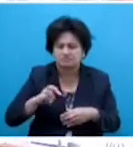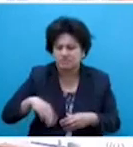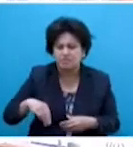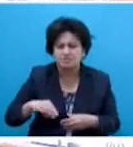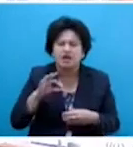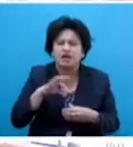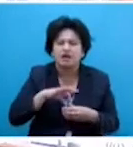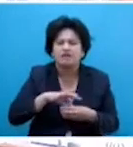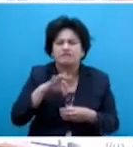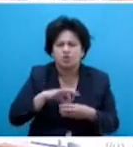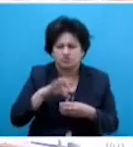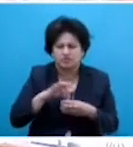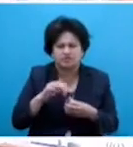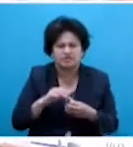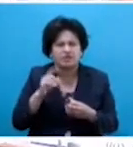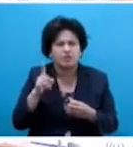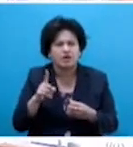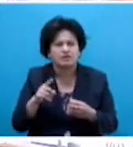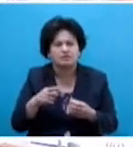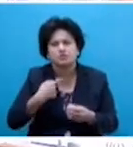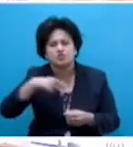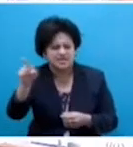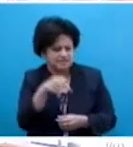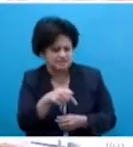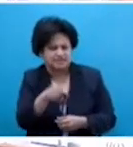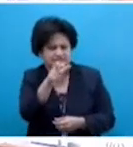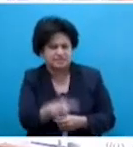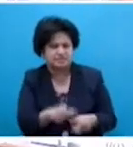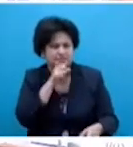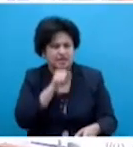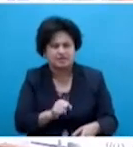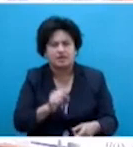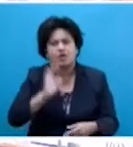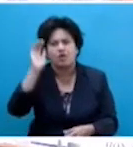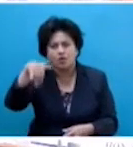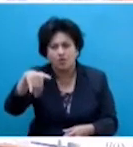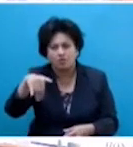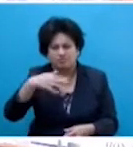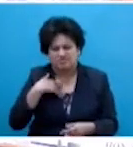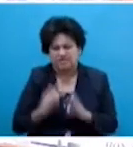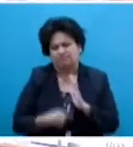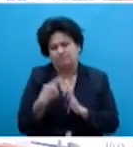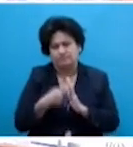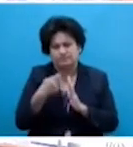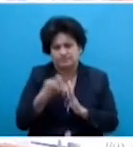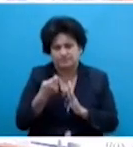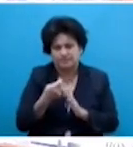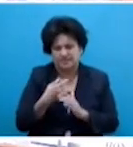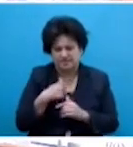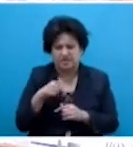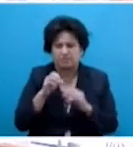unjust ruling to send this innocent man home. What I should have done, Mr.